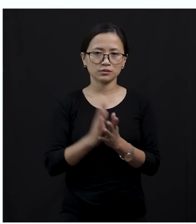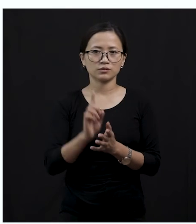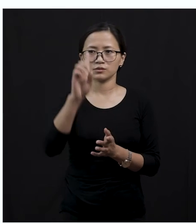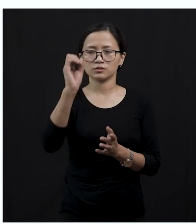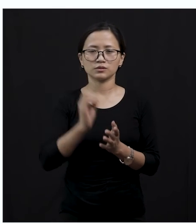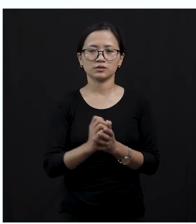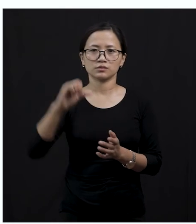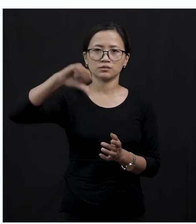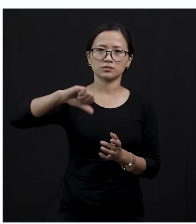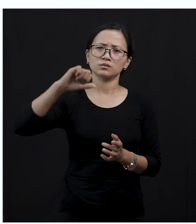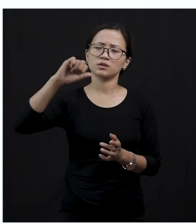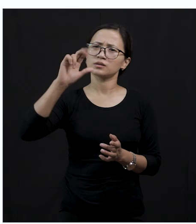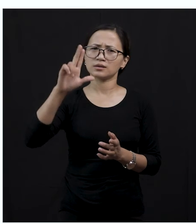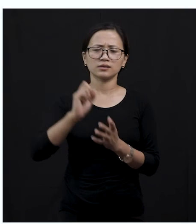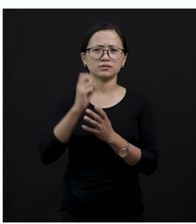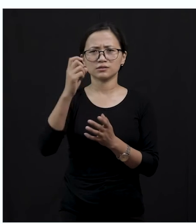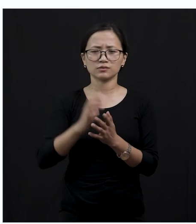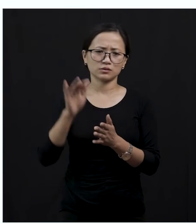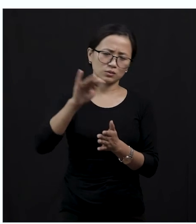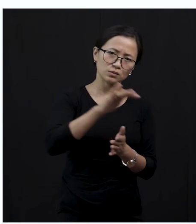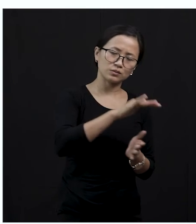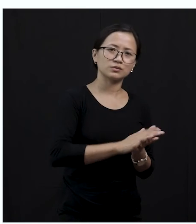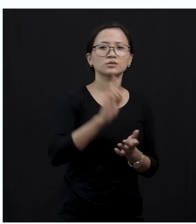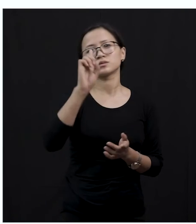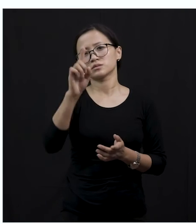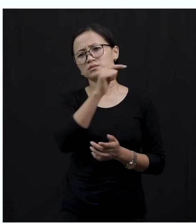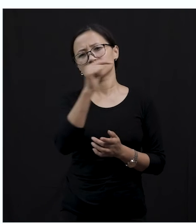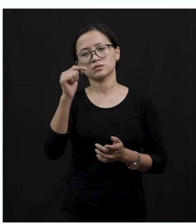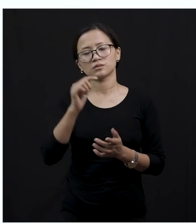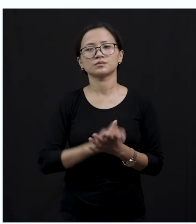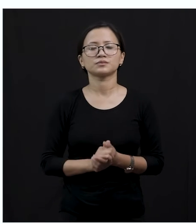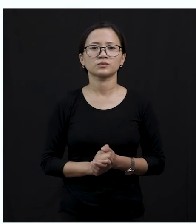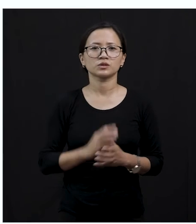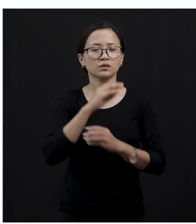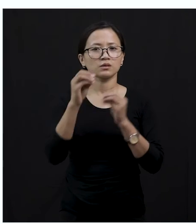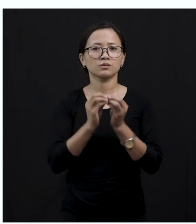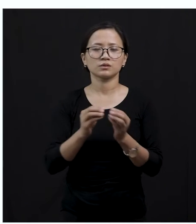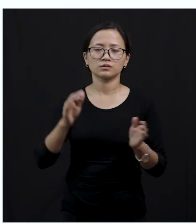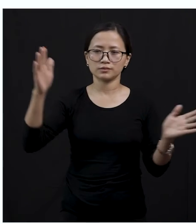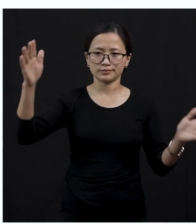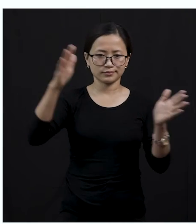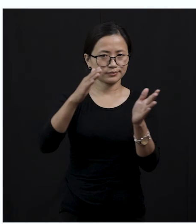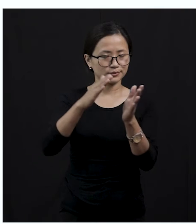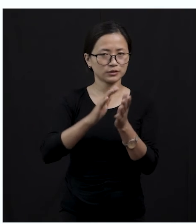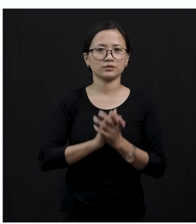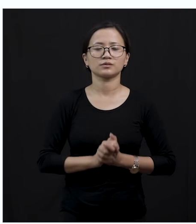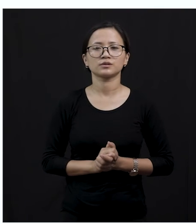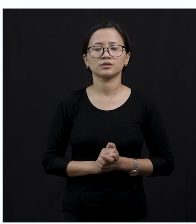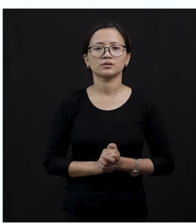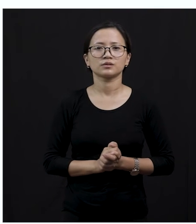10, 9, so on to 1, right? So this is about descending. Now